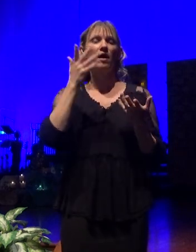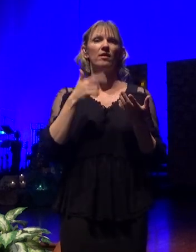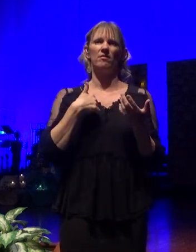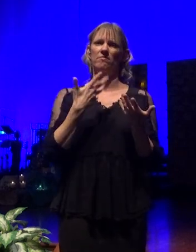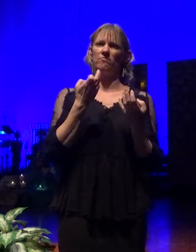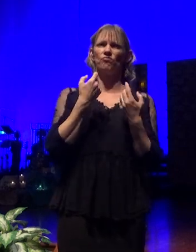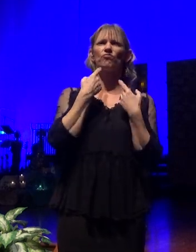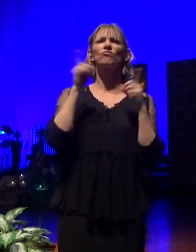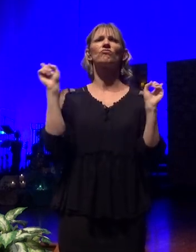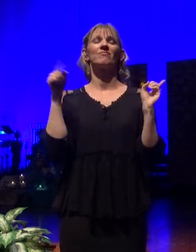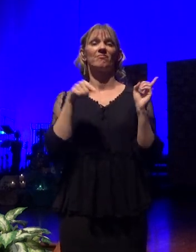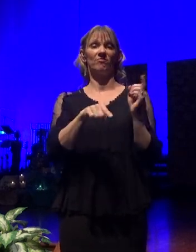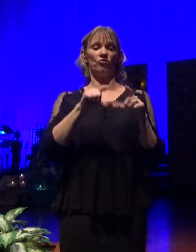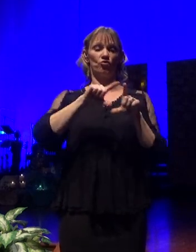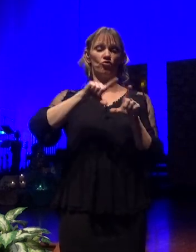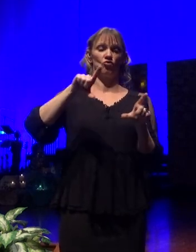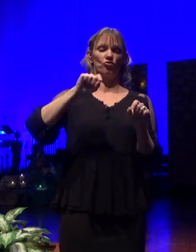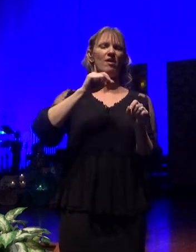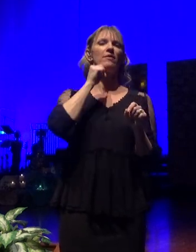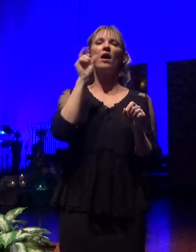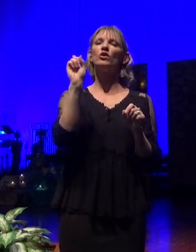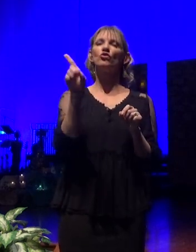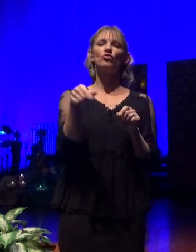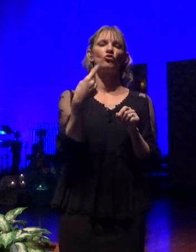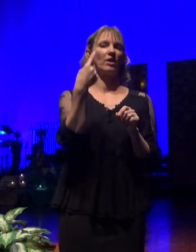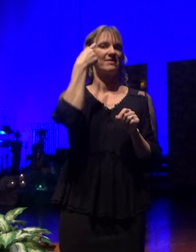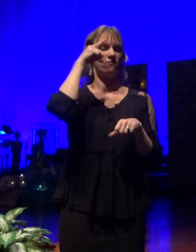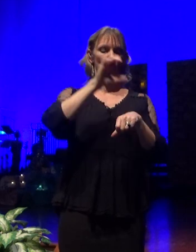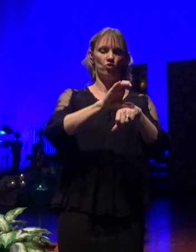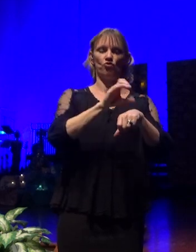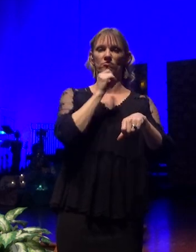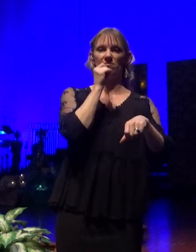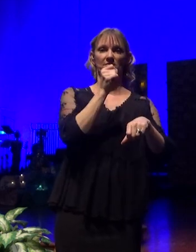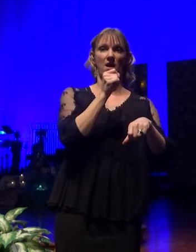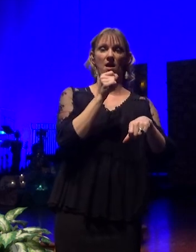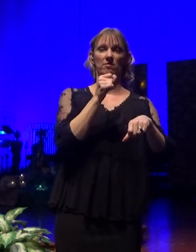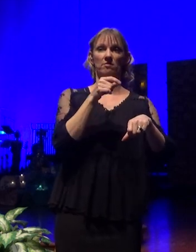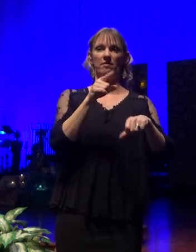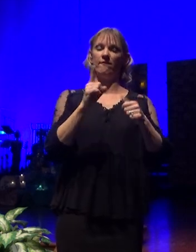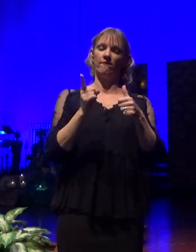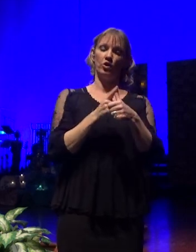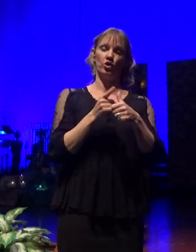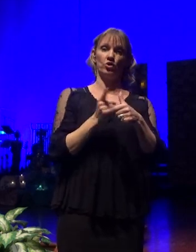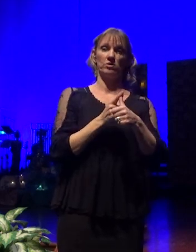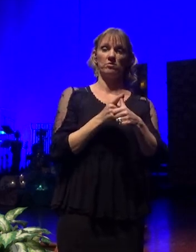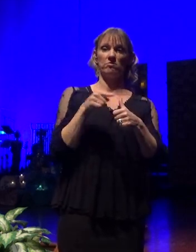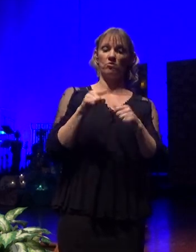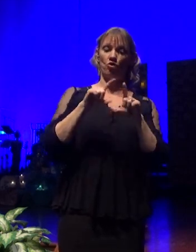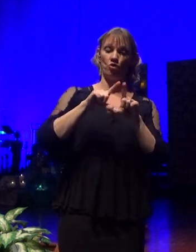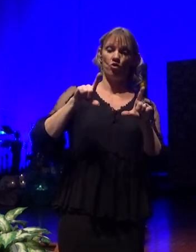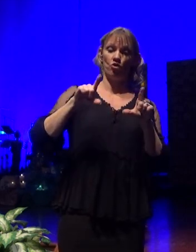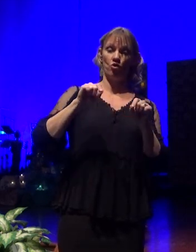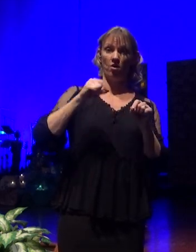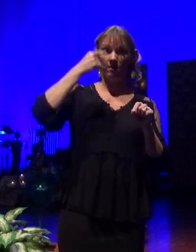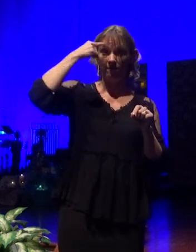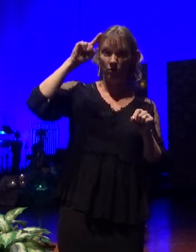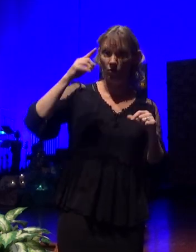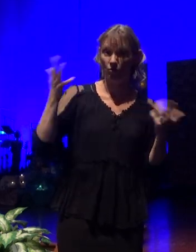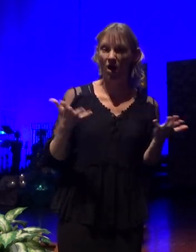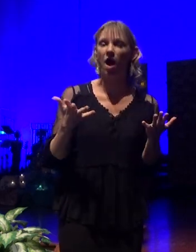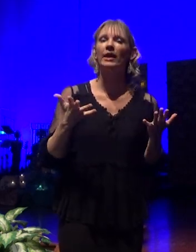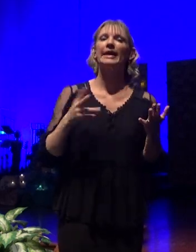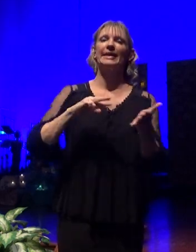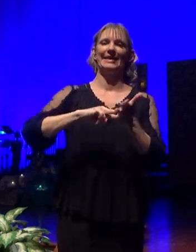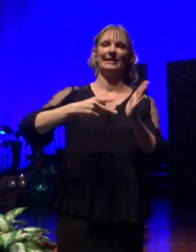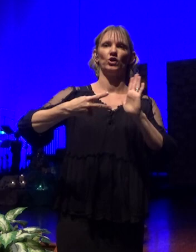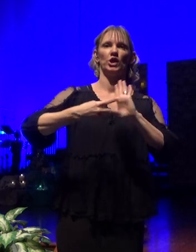card is not just for our church. I say, firstly, this card is a bold intention for